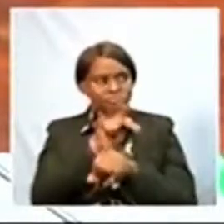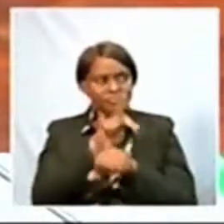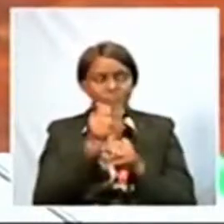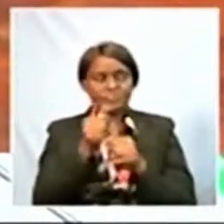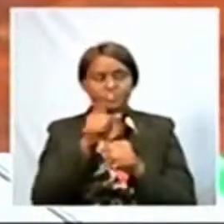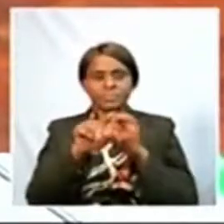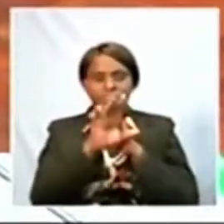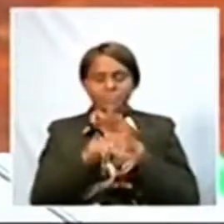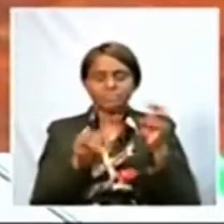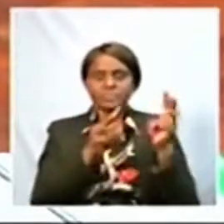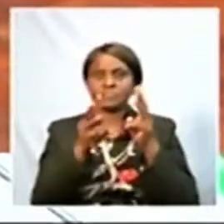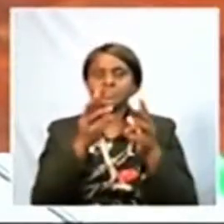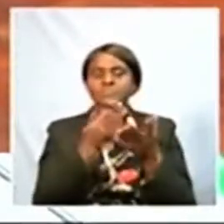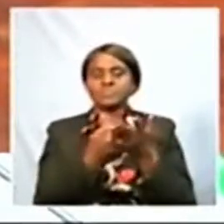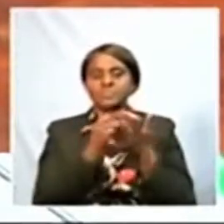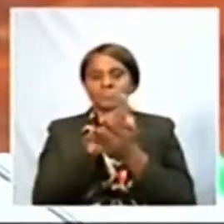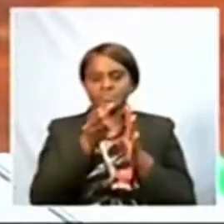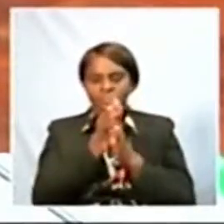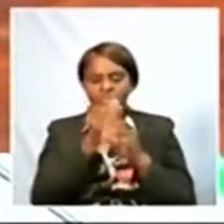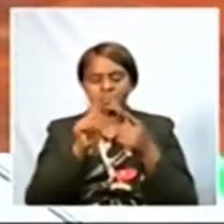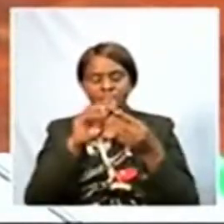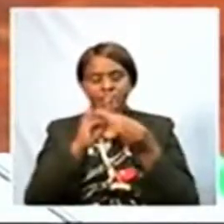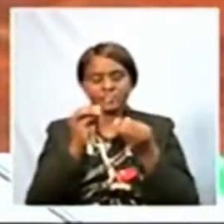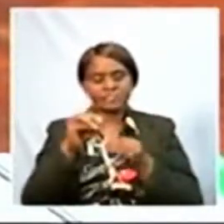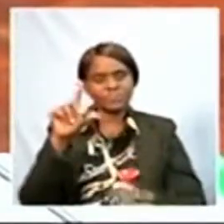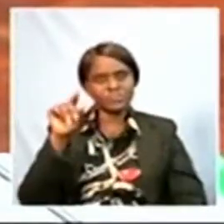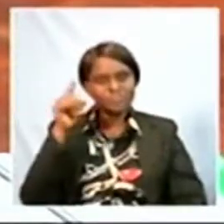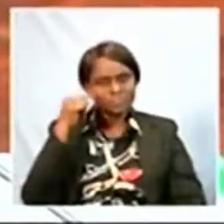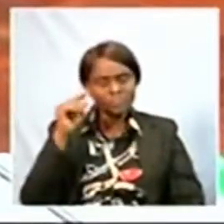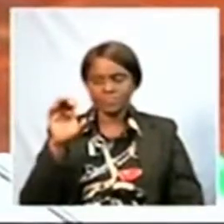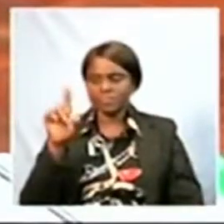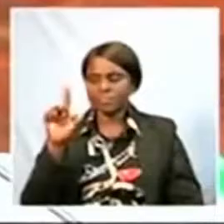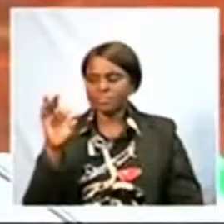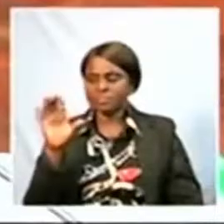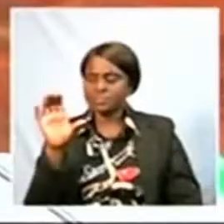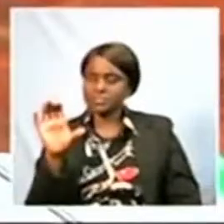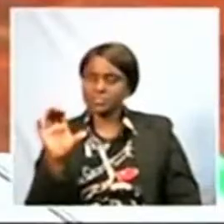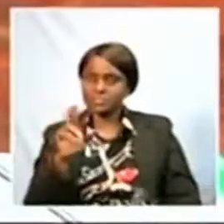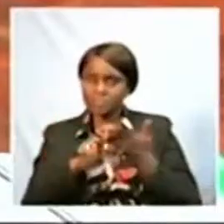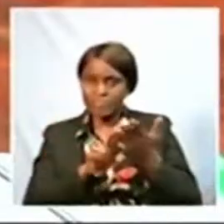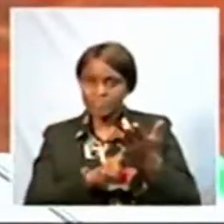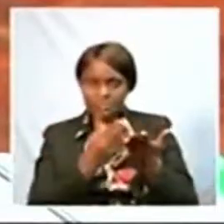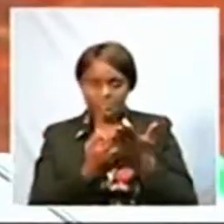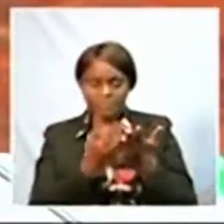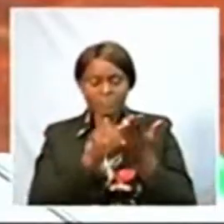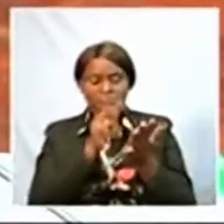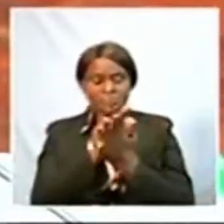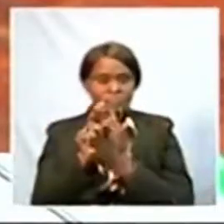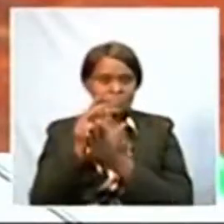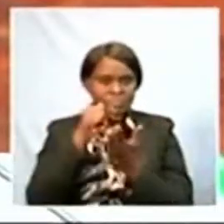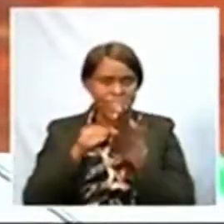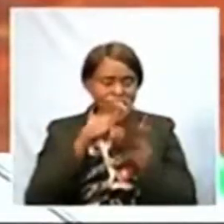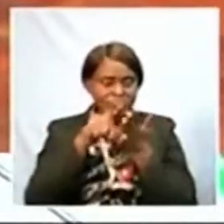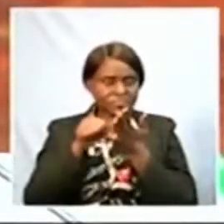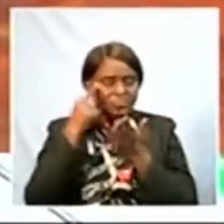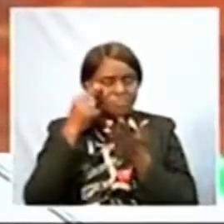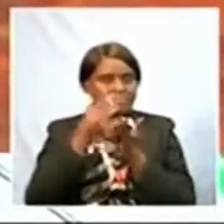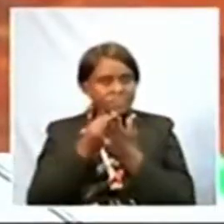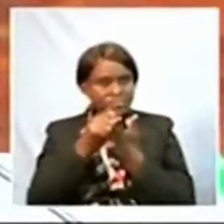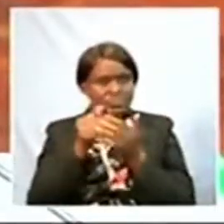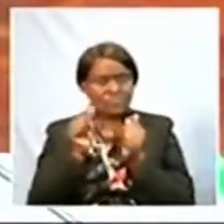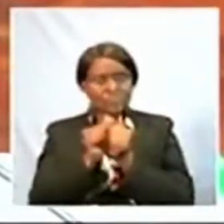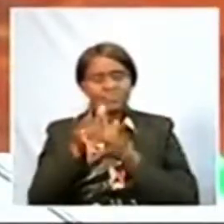currently underway. Refer to Appendix 20 for CDFC minute extracts, approval letter for extra funding, and